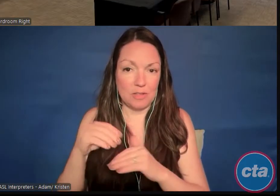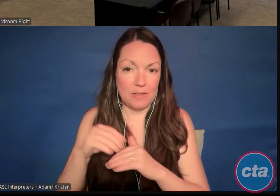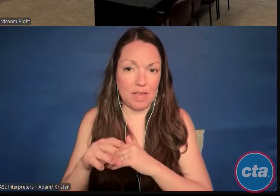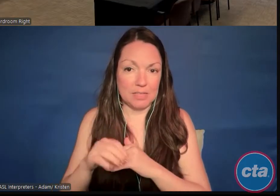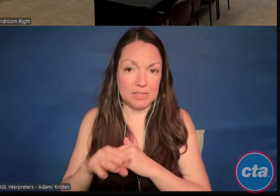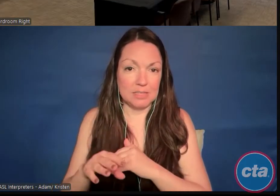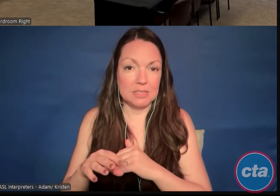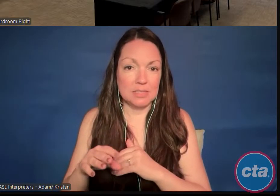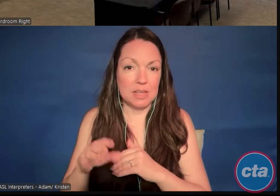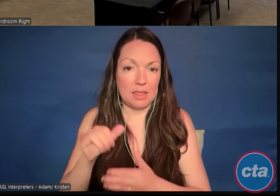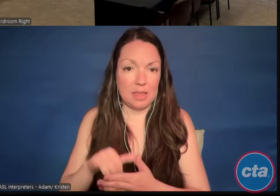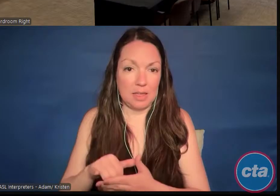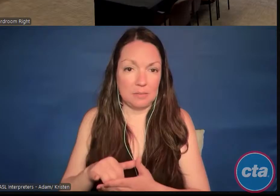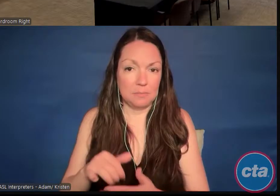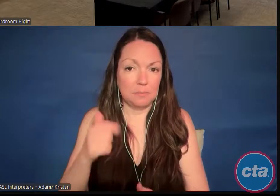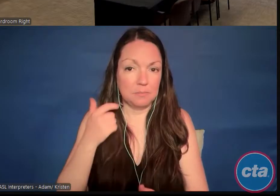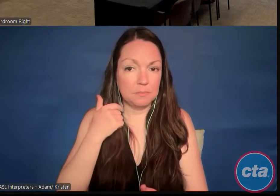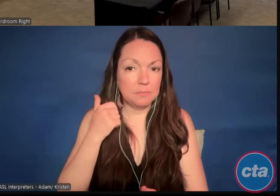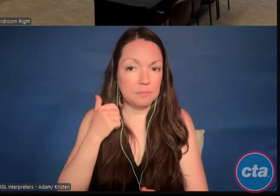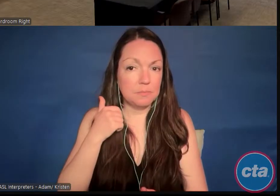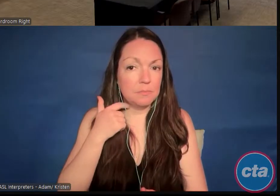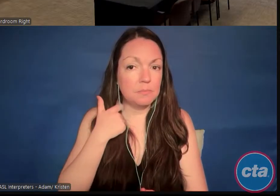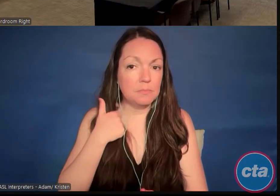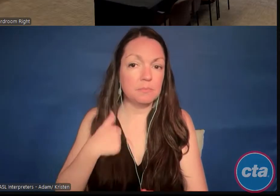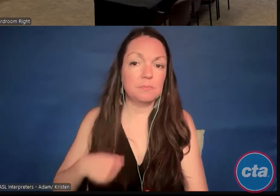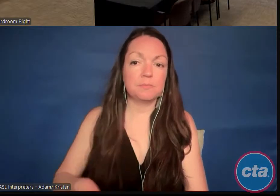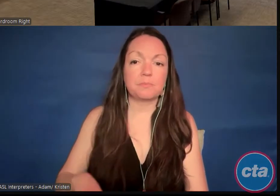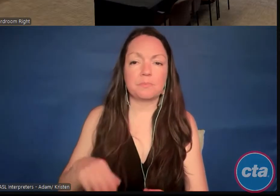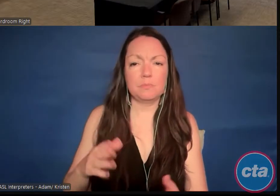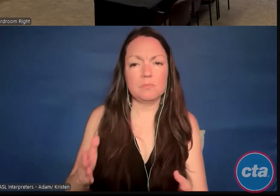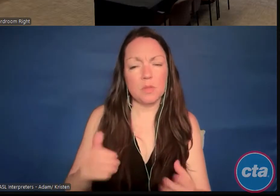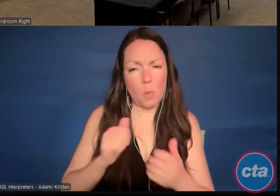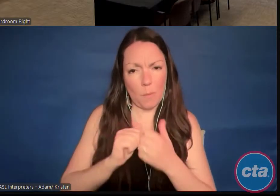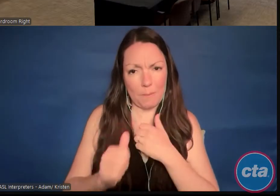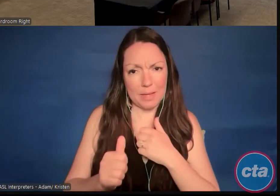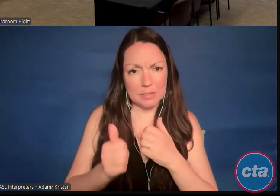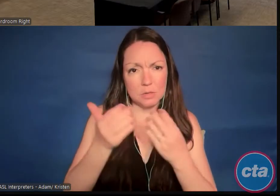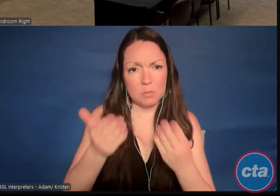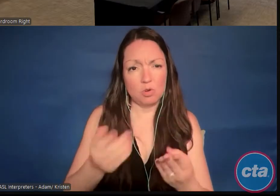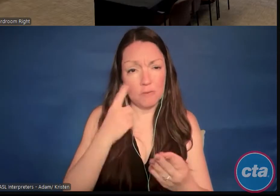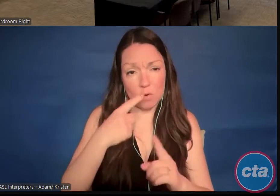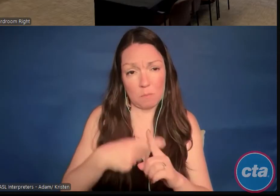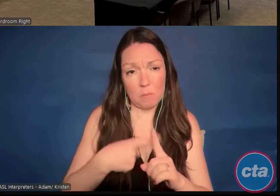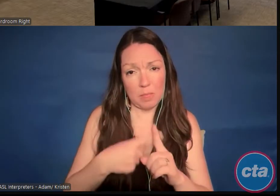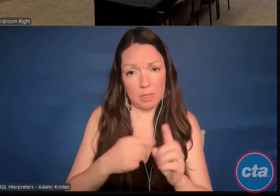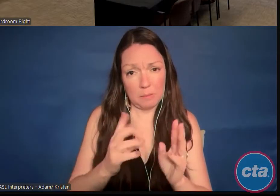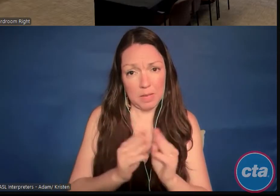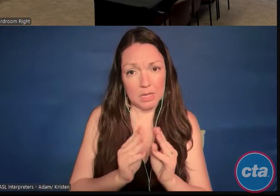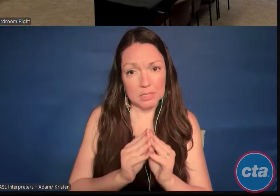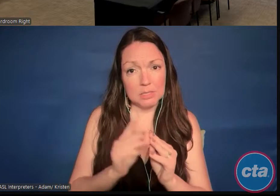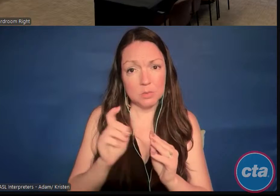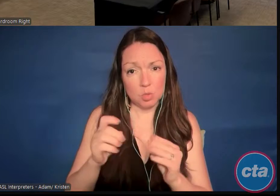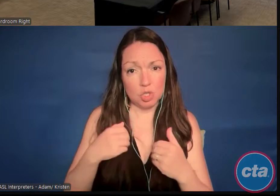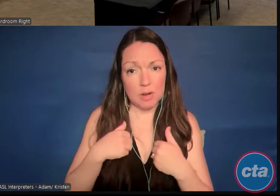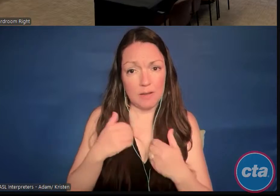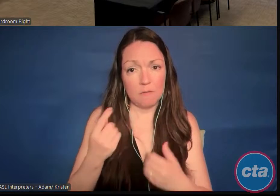would be on that. I mean, we passed a motion for monthly meetings, so we should have one in